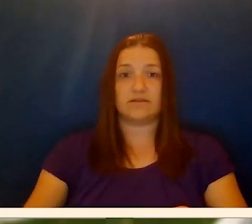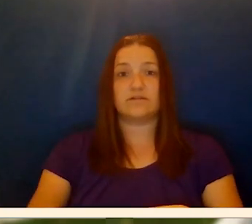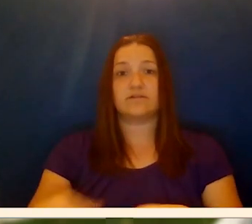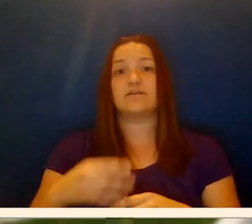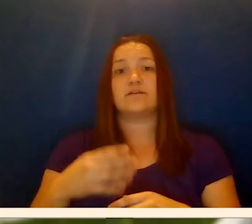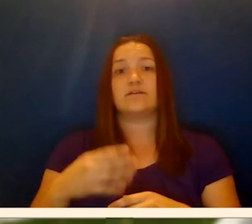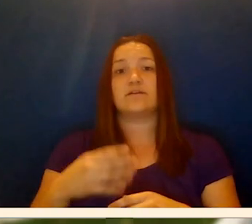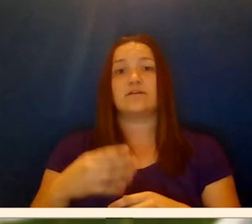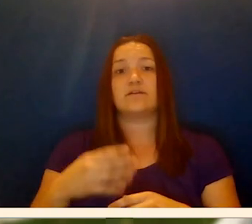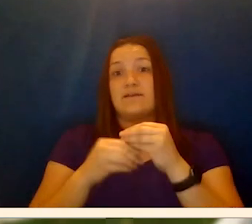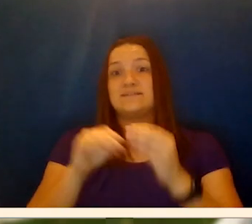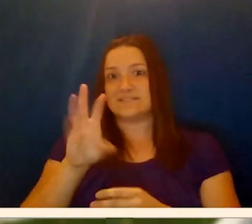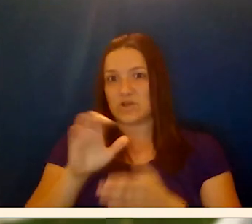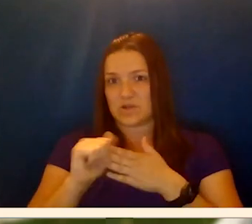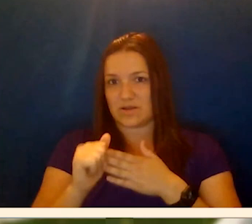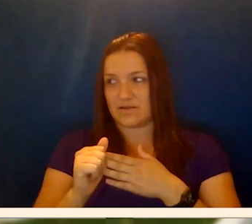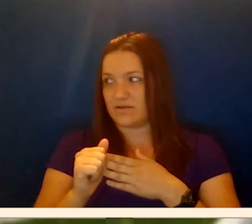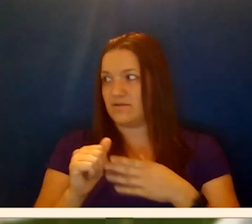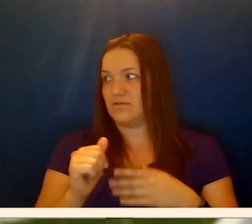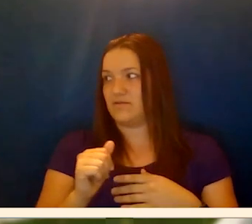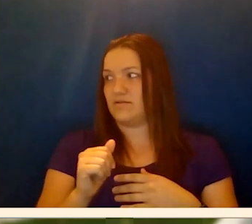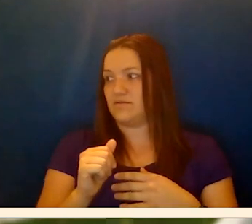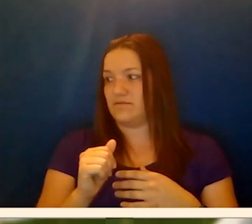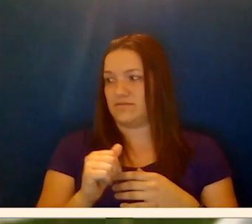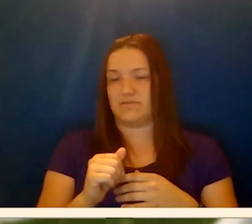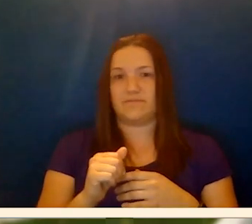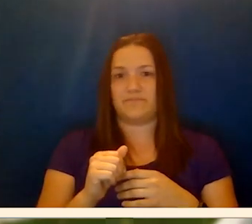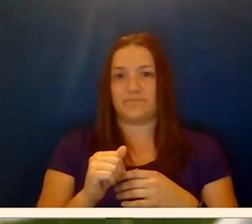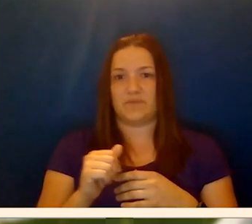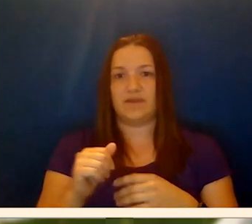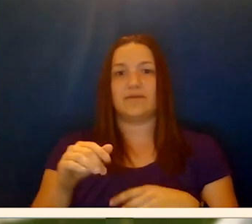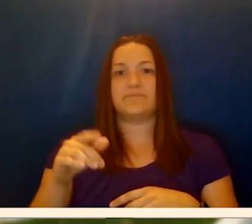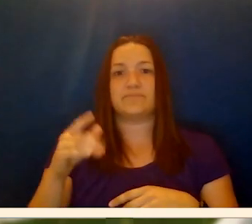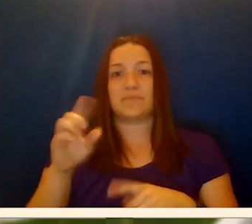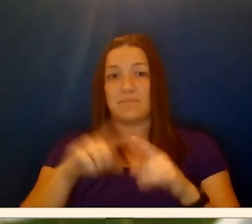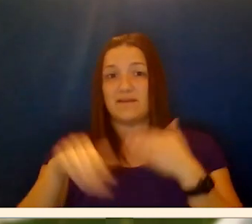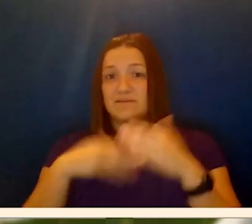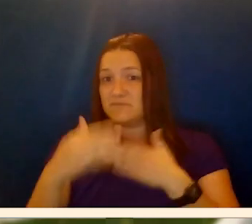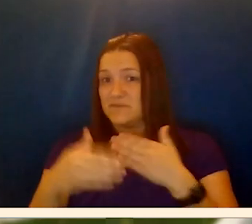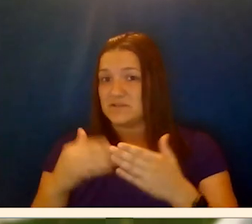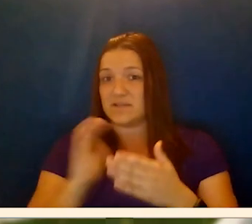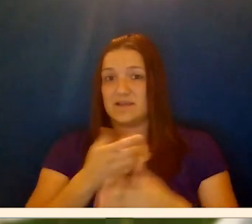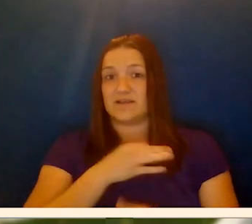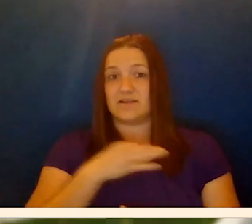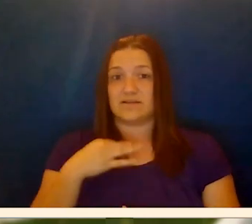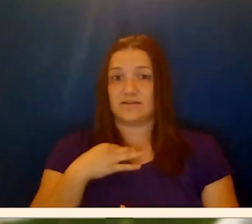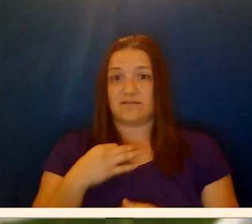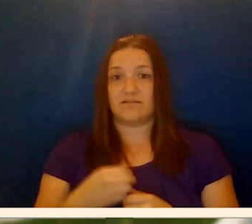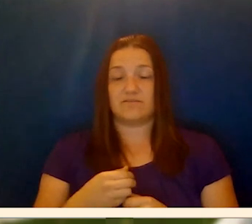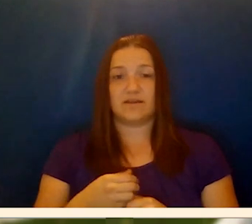a $600 bonus. And it's worth every penny of it, but at some point our staff just are